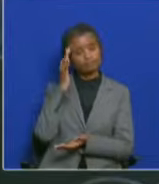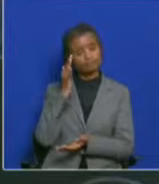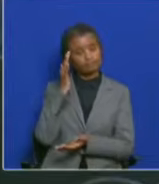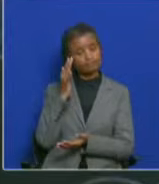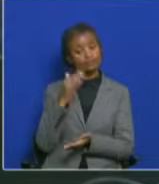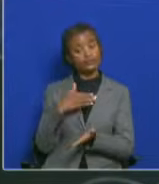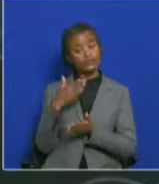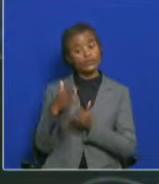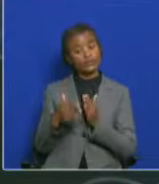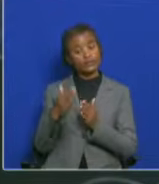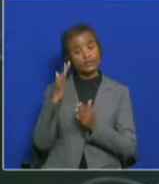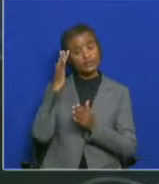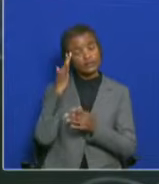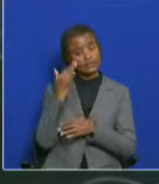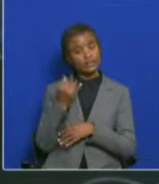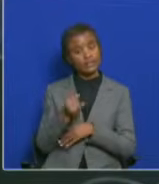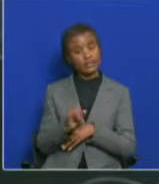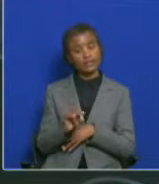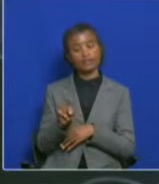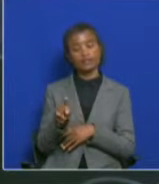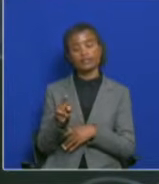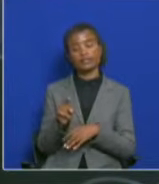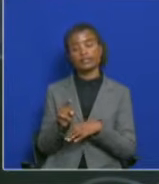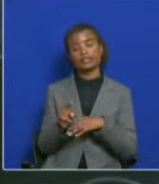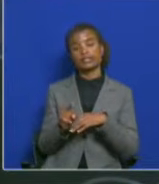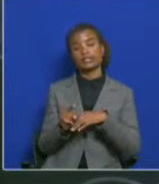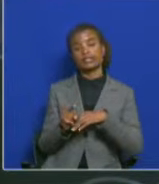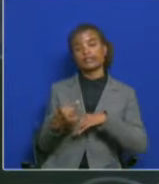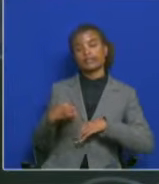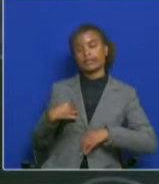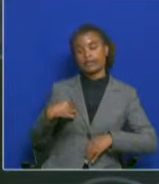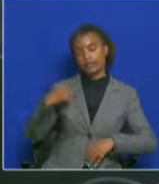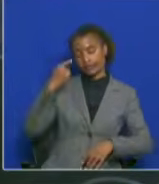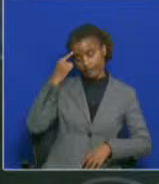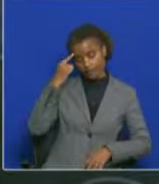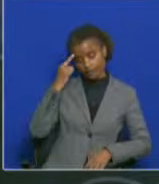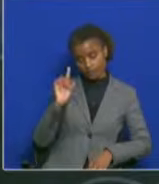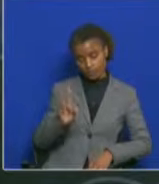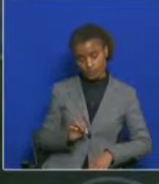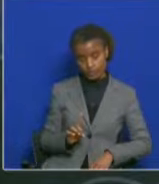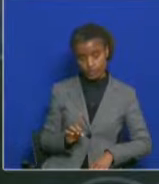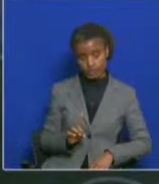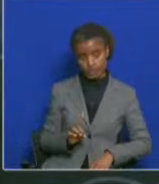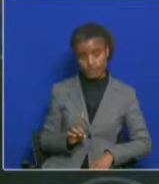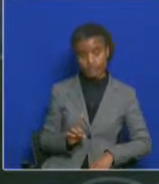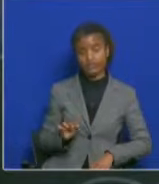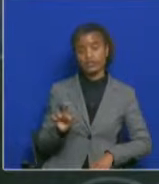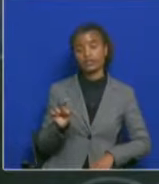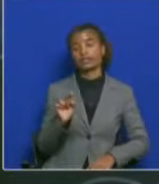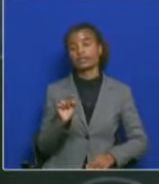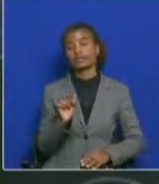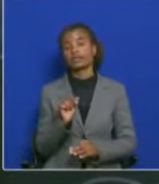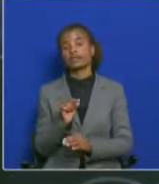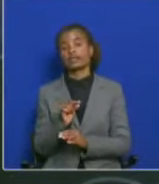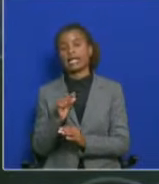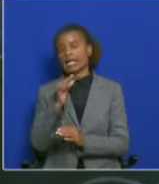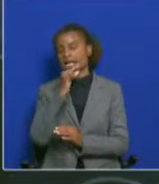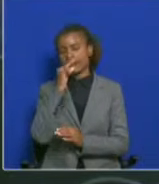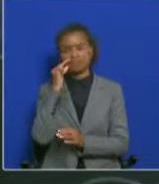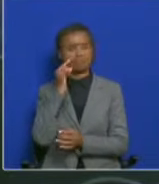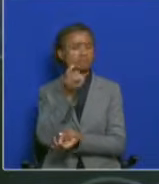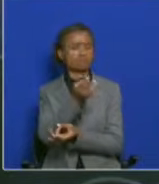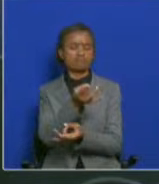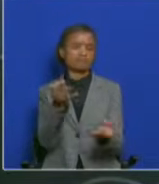advised, my inclination is for the name to be divulged, especially if what this means